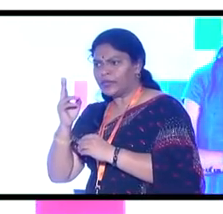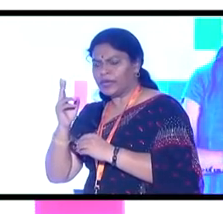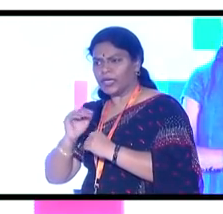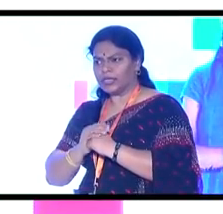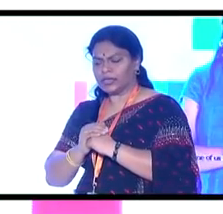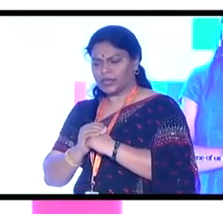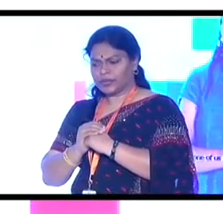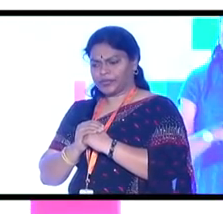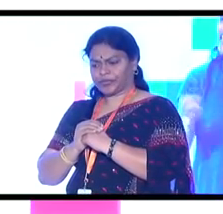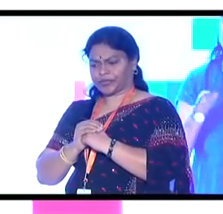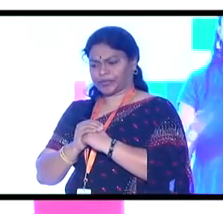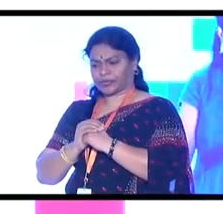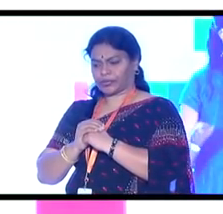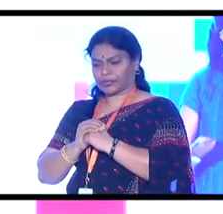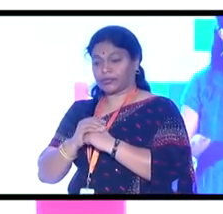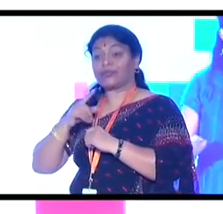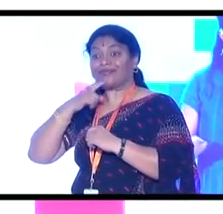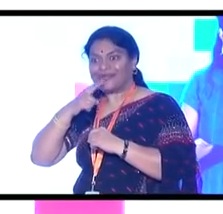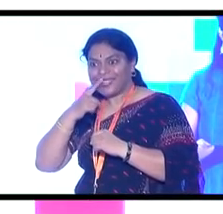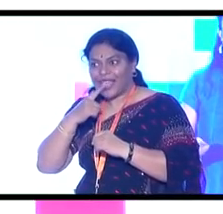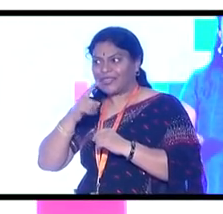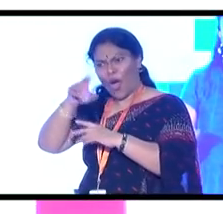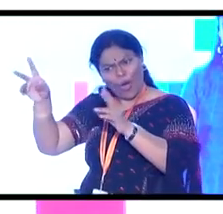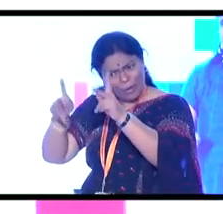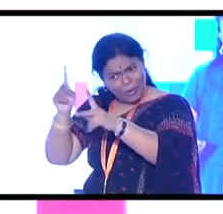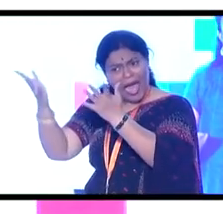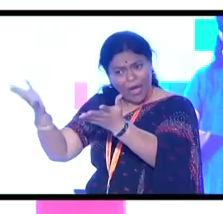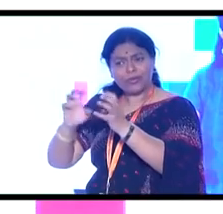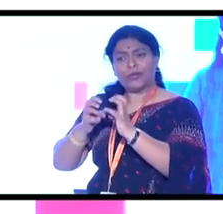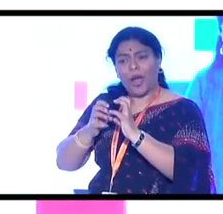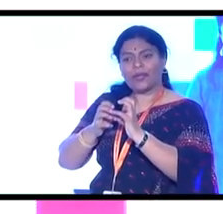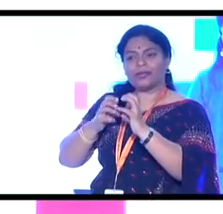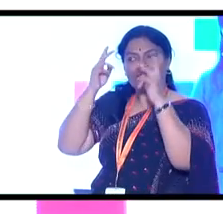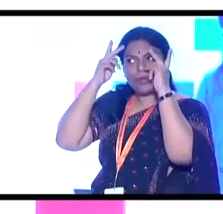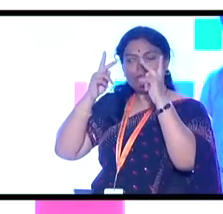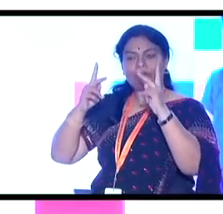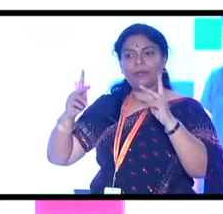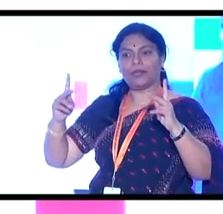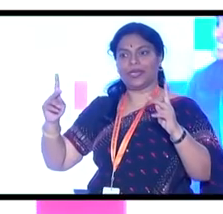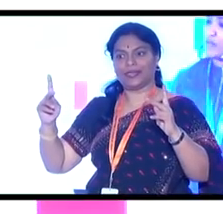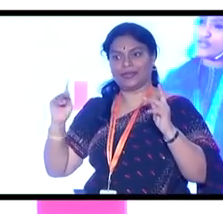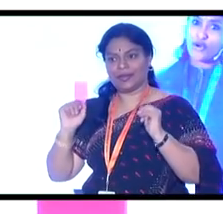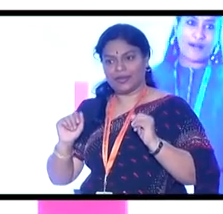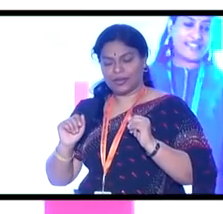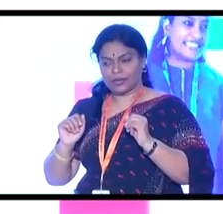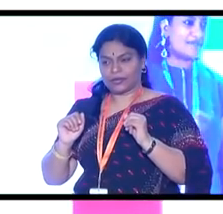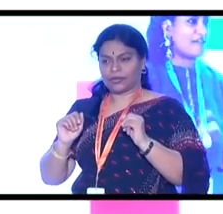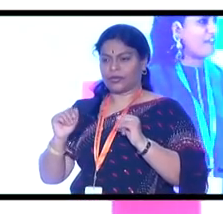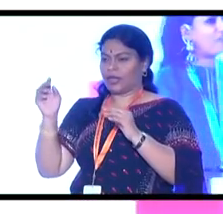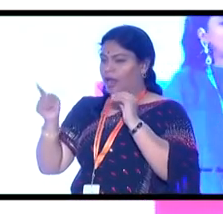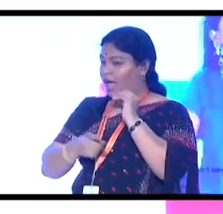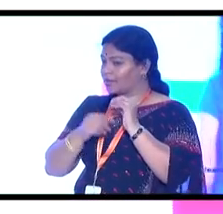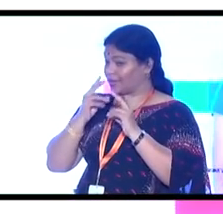too. And this has helped me make peace. So writing has done that to me. The last thing that I will talk about, and it's